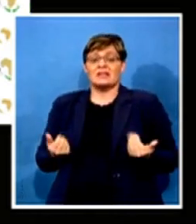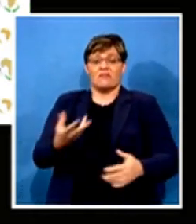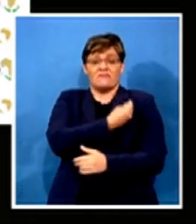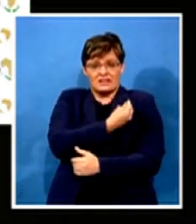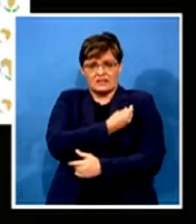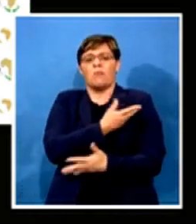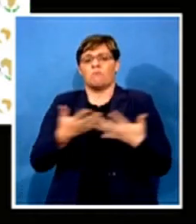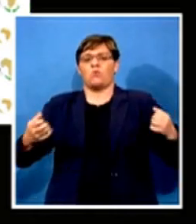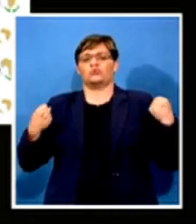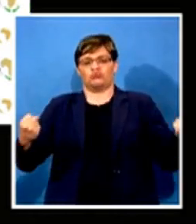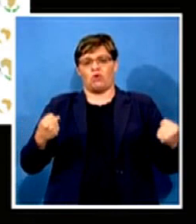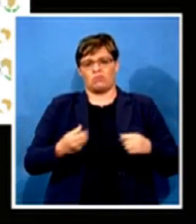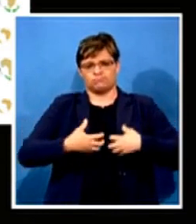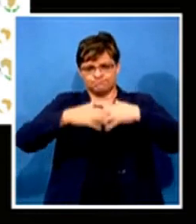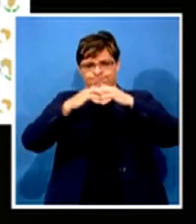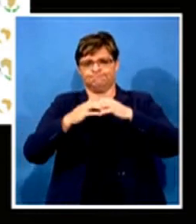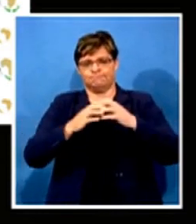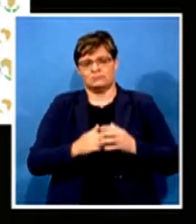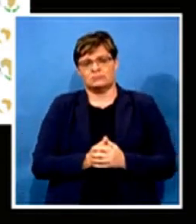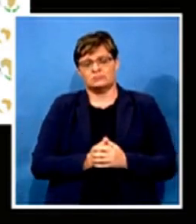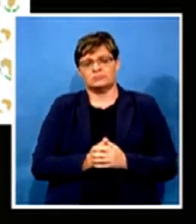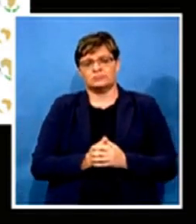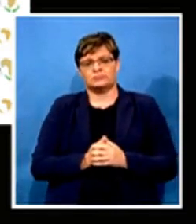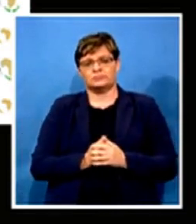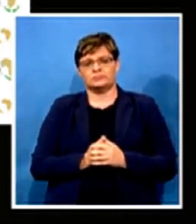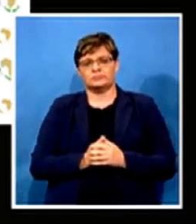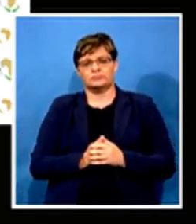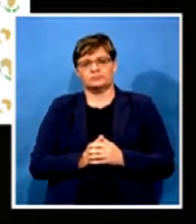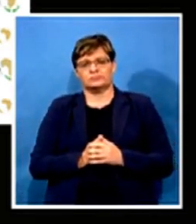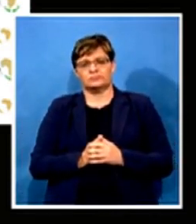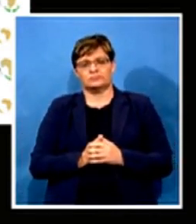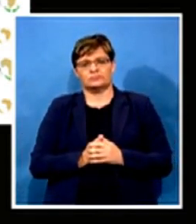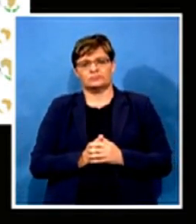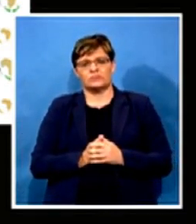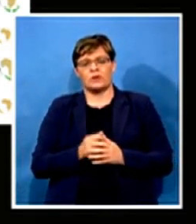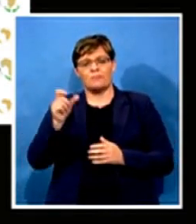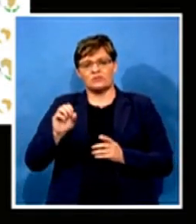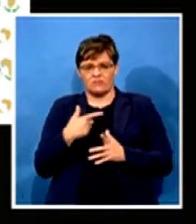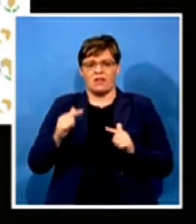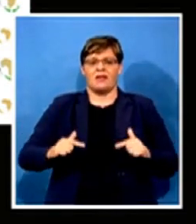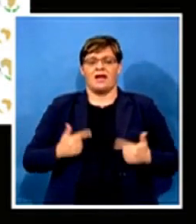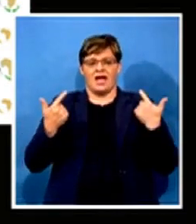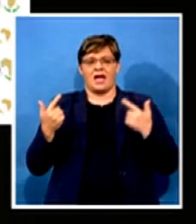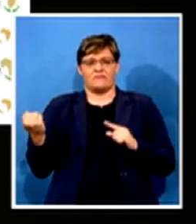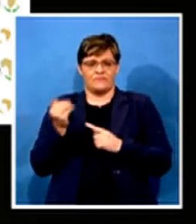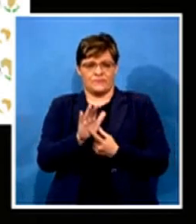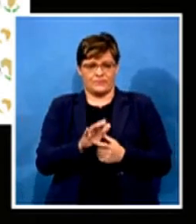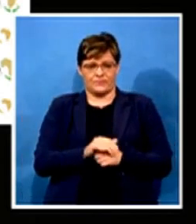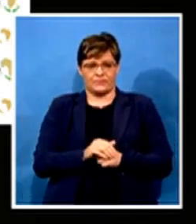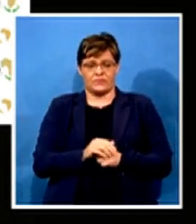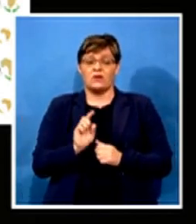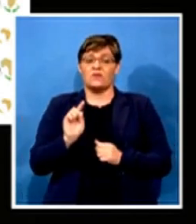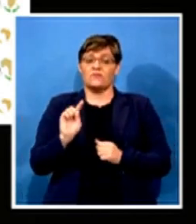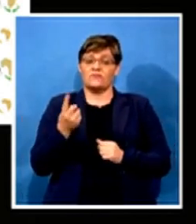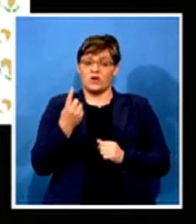Thank you. Let's try and take someone who's coming to us live. And the first one that we have is Peter